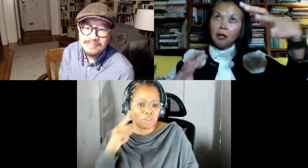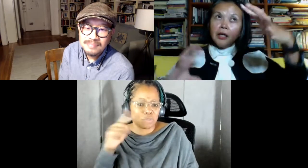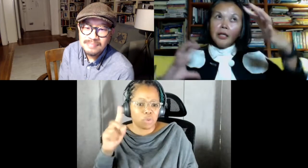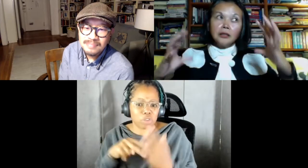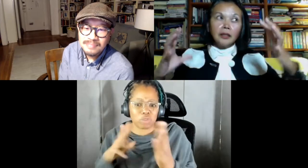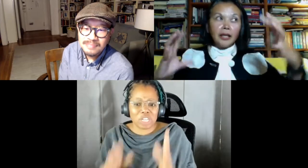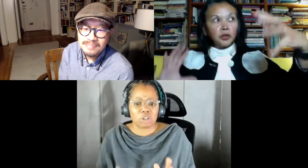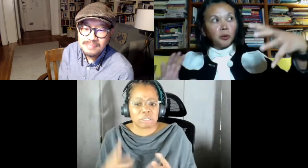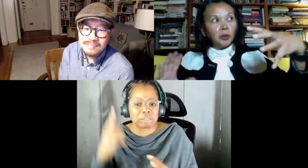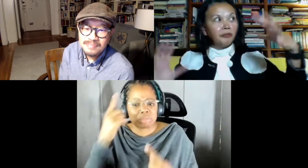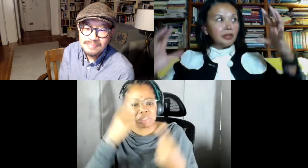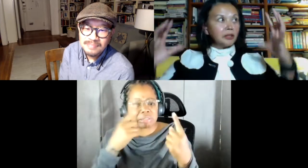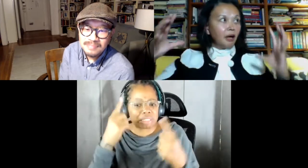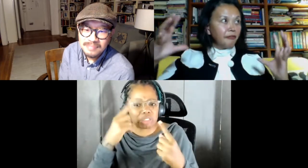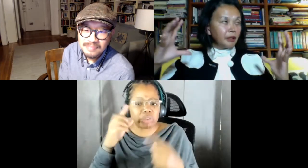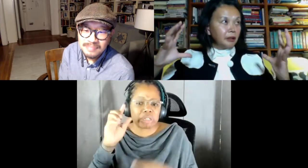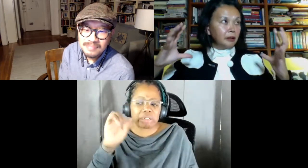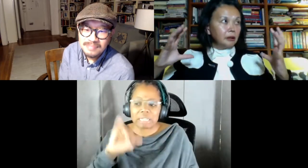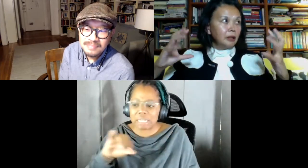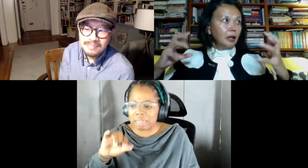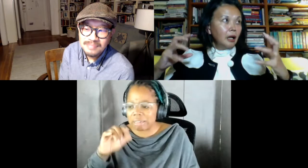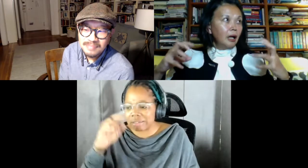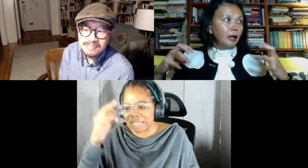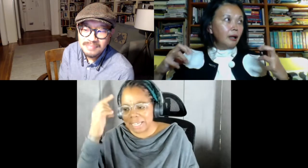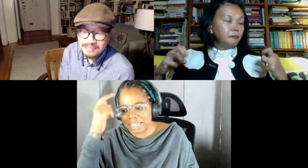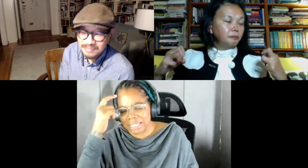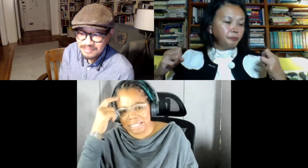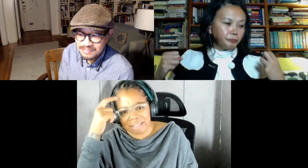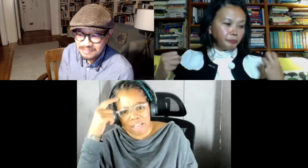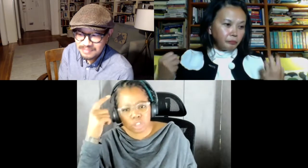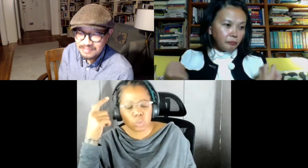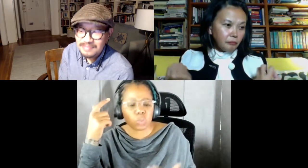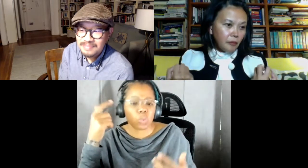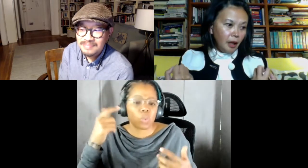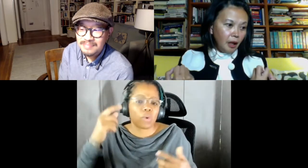the intellectual, philosophical